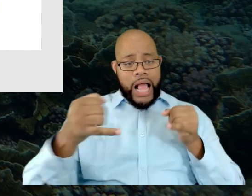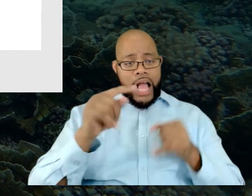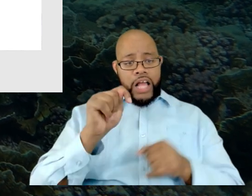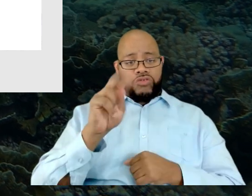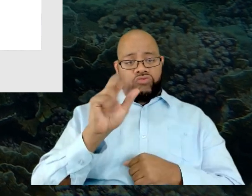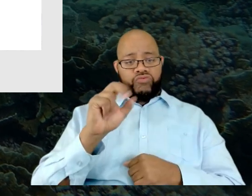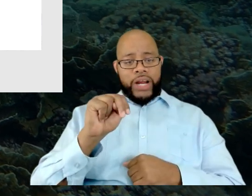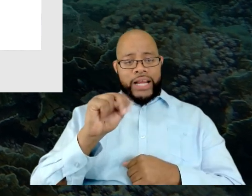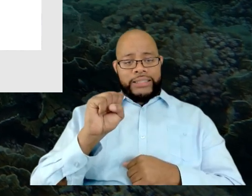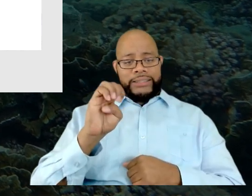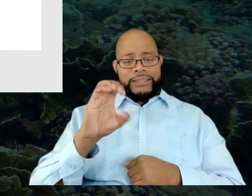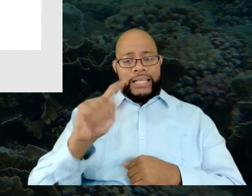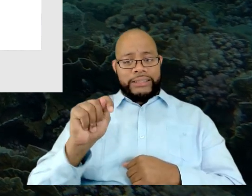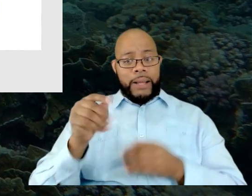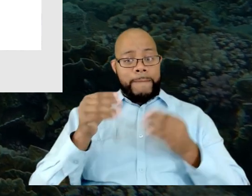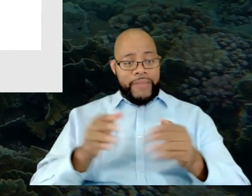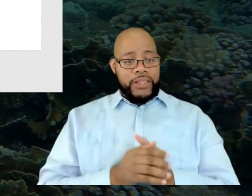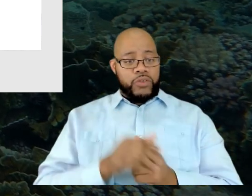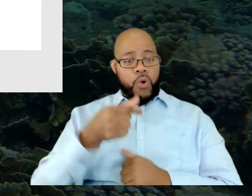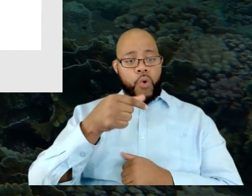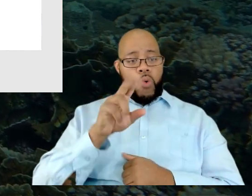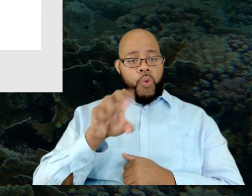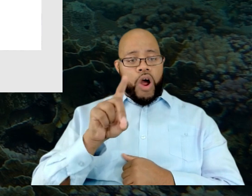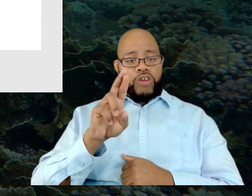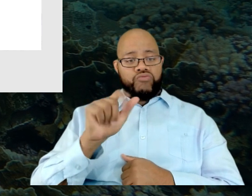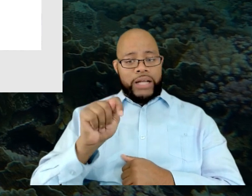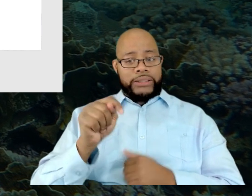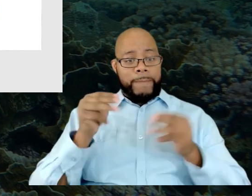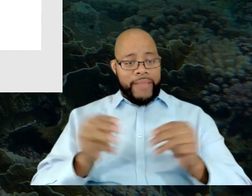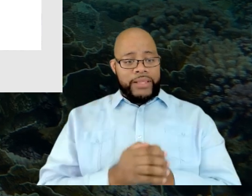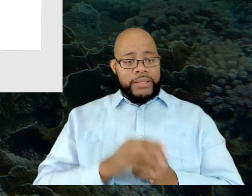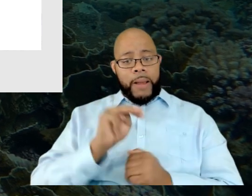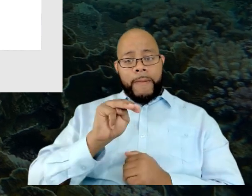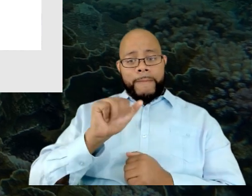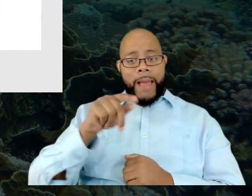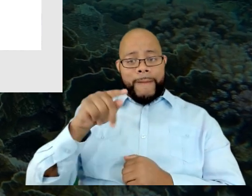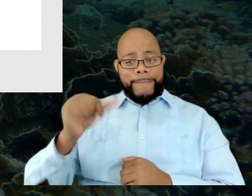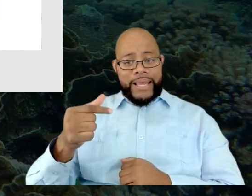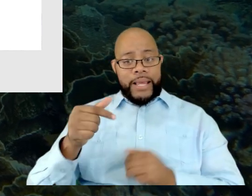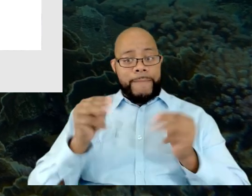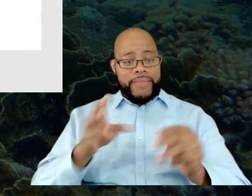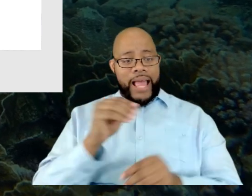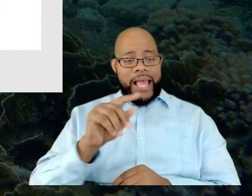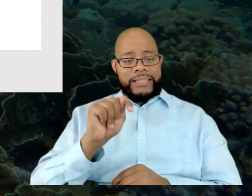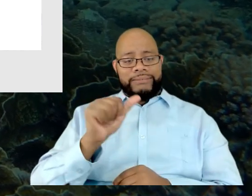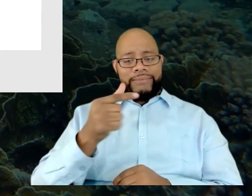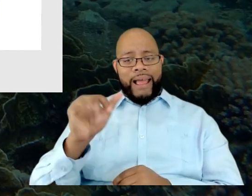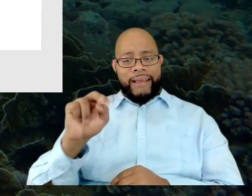transect method, quadrat method, mapping method, and the tagging